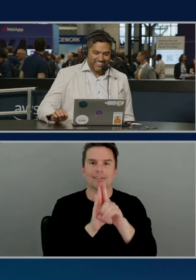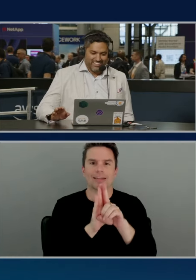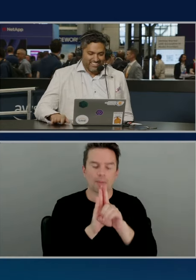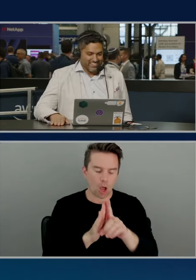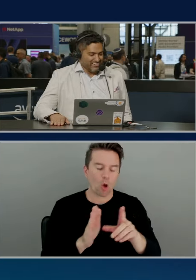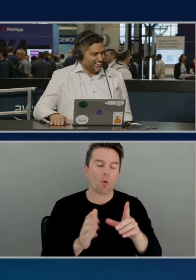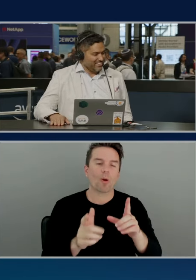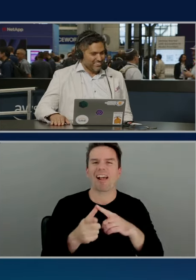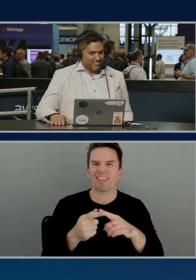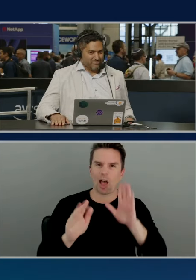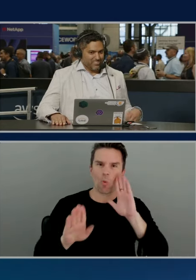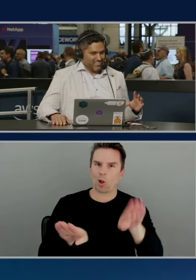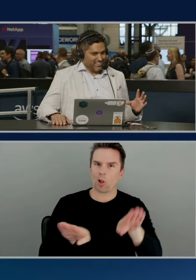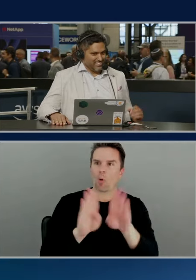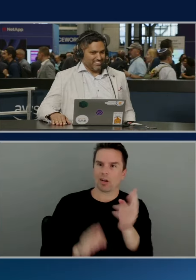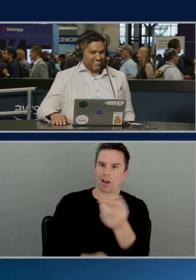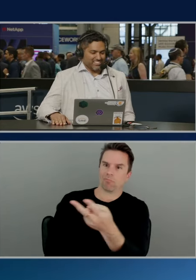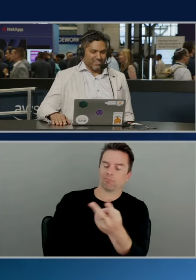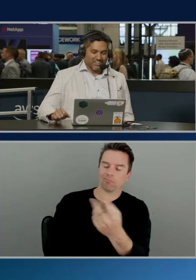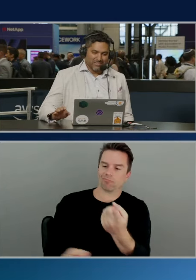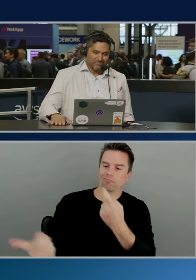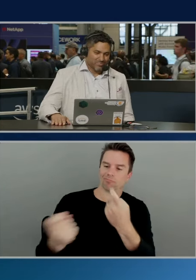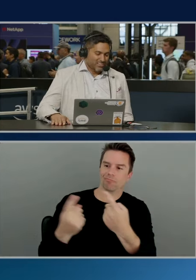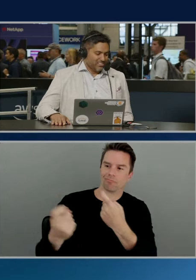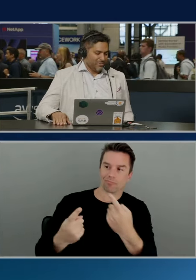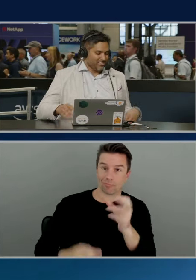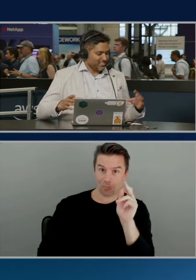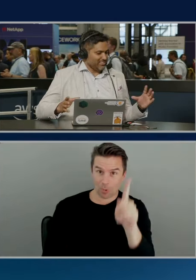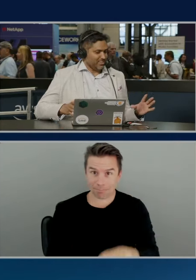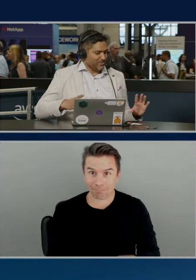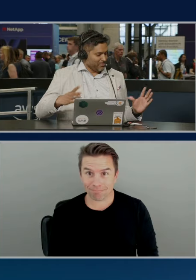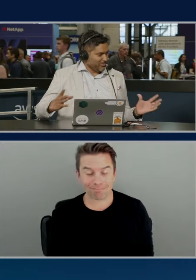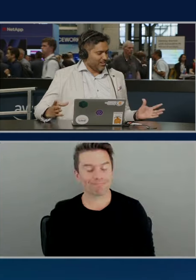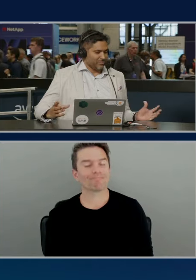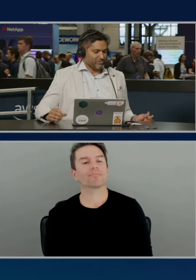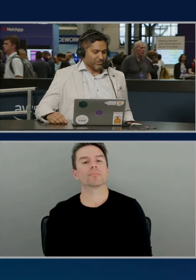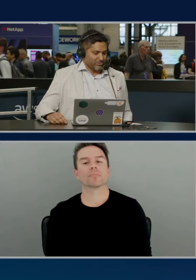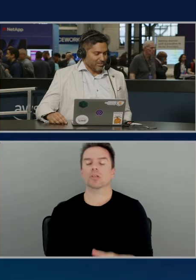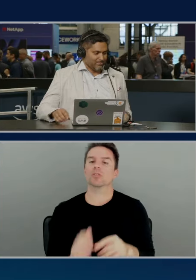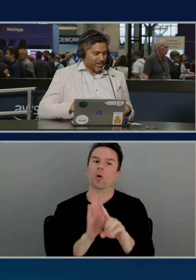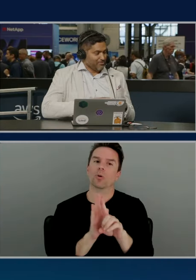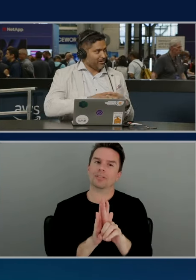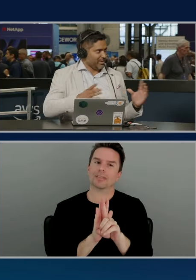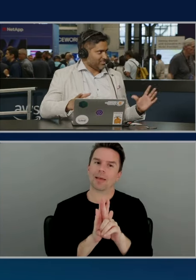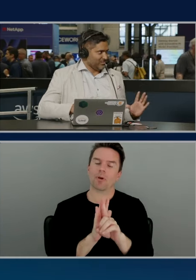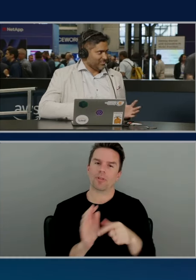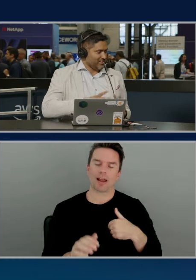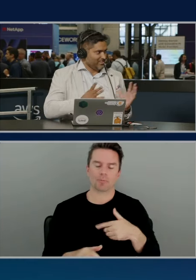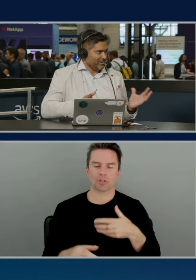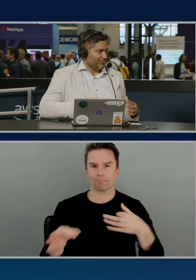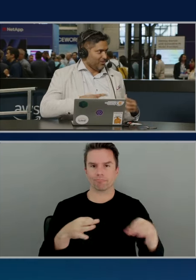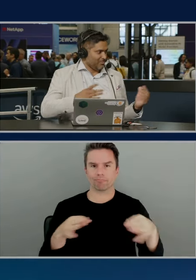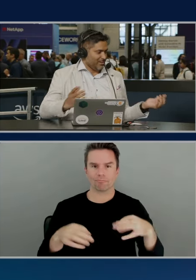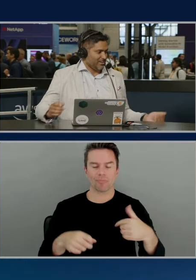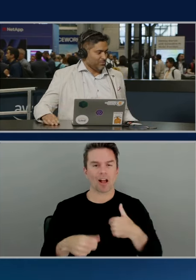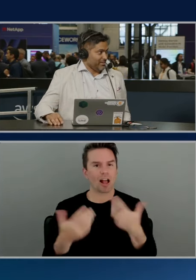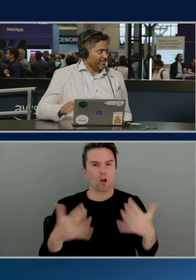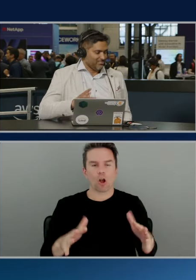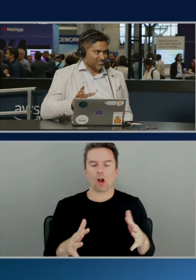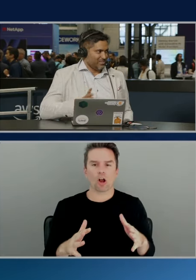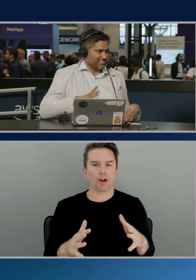fun. All right. So we'll do it live. Yeah, exactly. So so basically the demo I'm going to walk through, I've already executed a